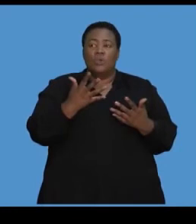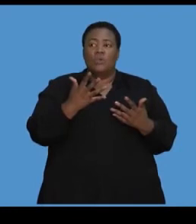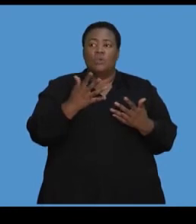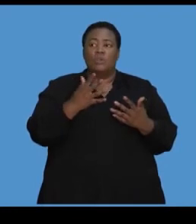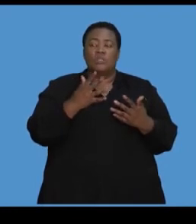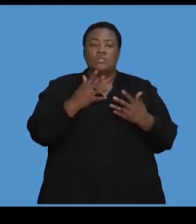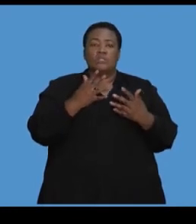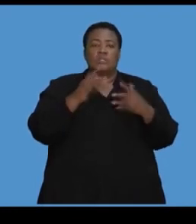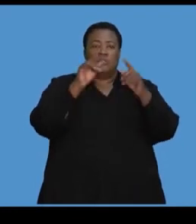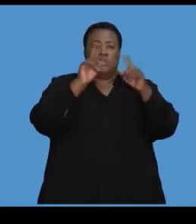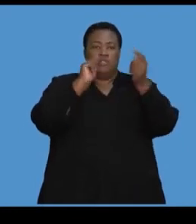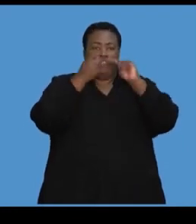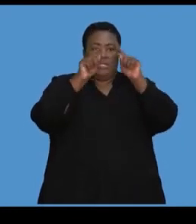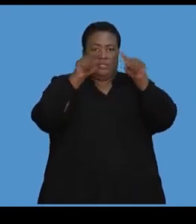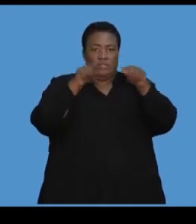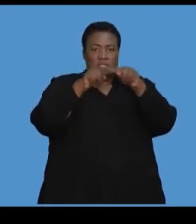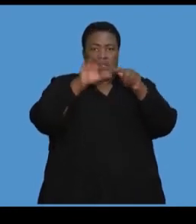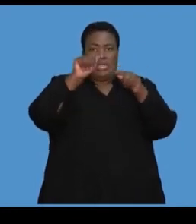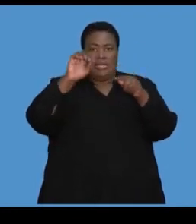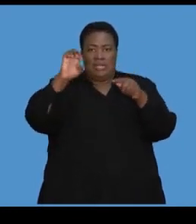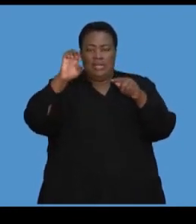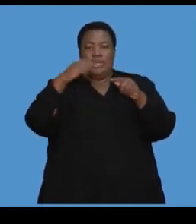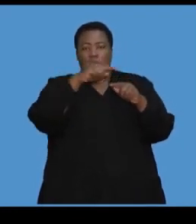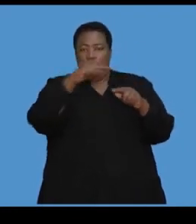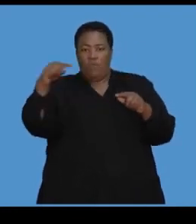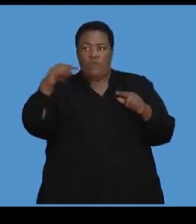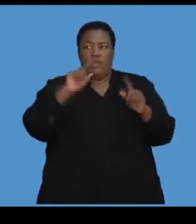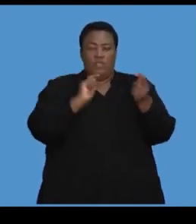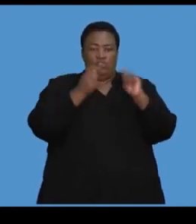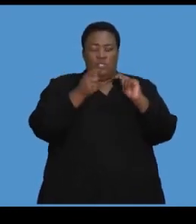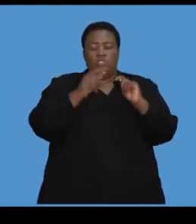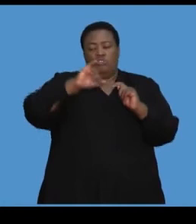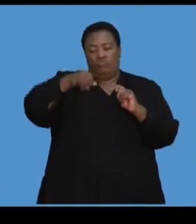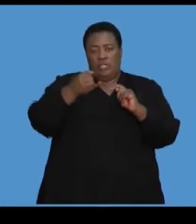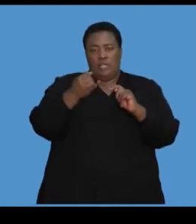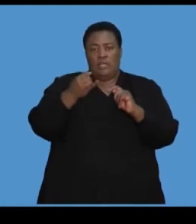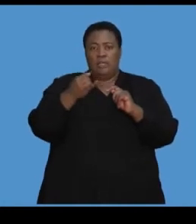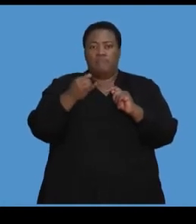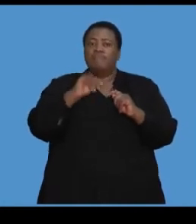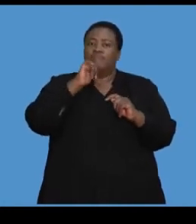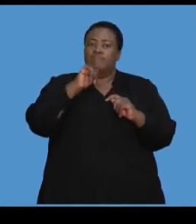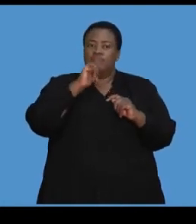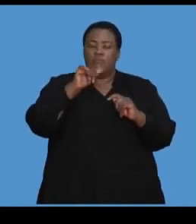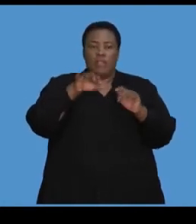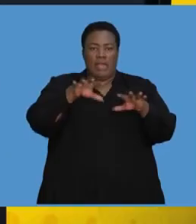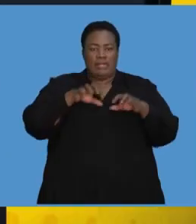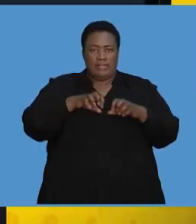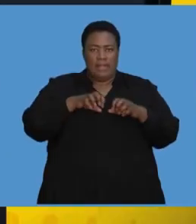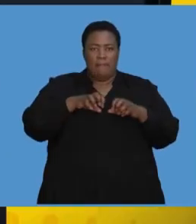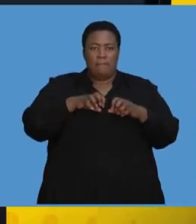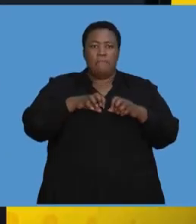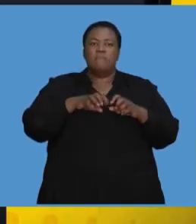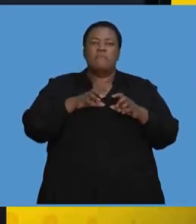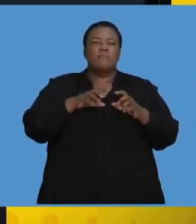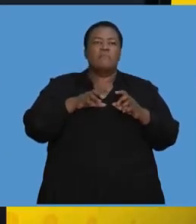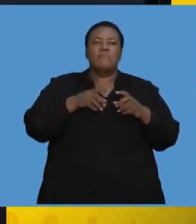it's change in AE over change in J there. So remember, whichever method you are given in the exam, you need